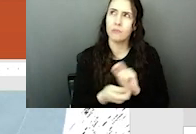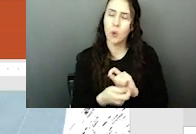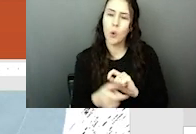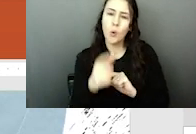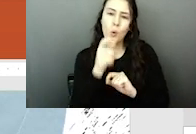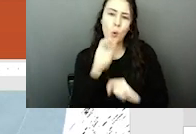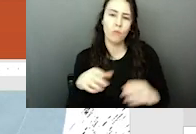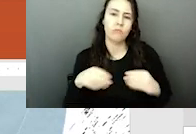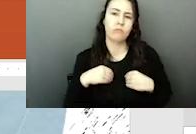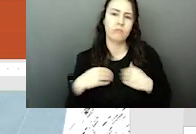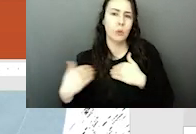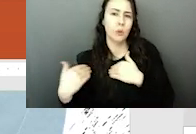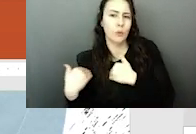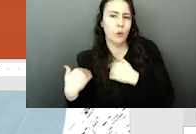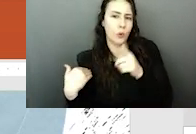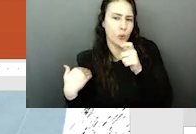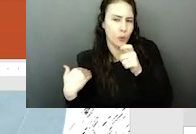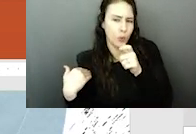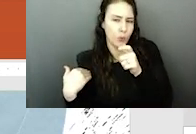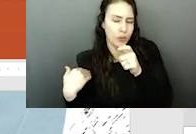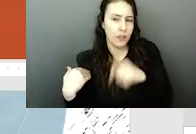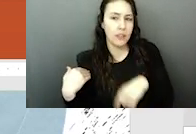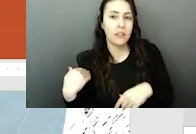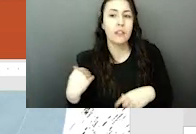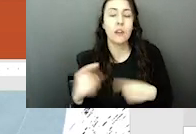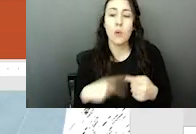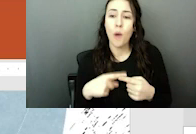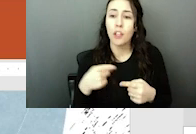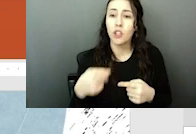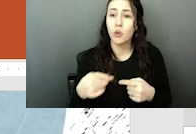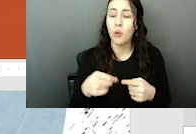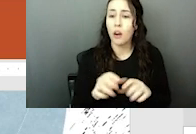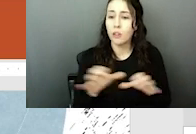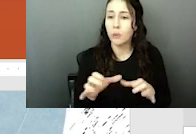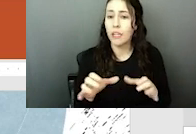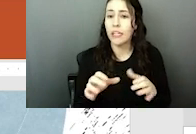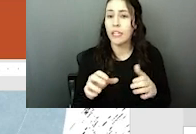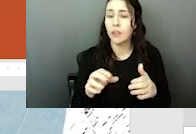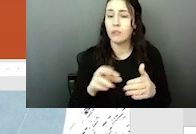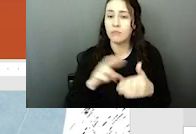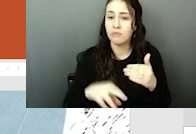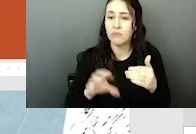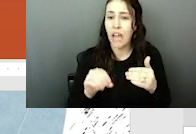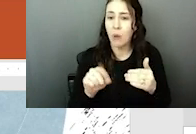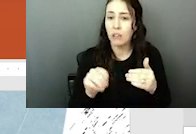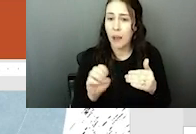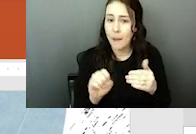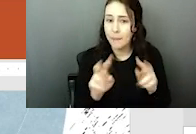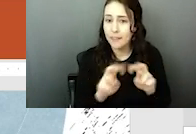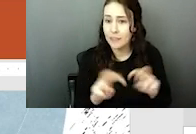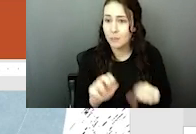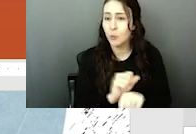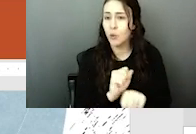to? And there's a way when you're doing outcomes assessment work, I think, to say, well, yeah, we do assessment of